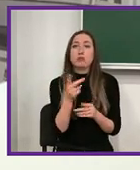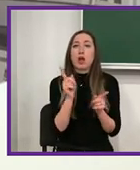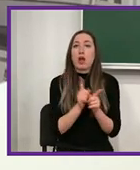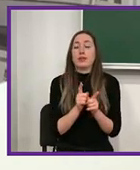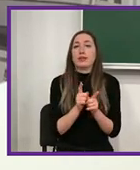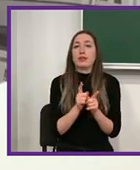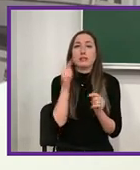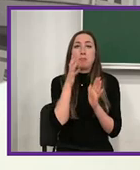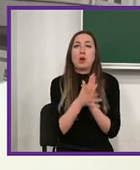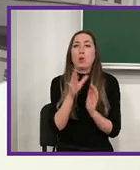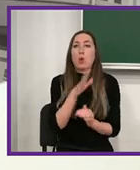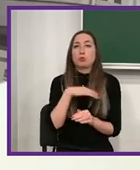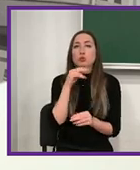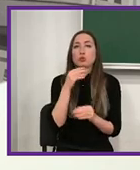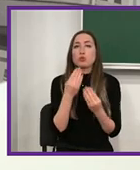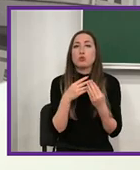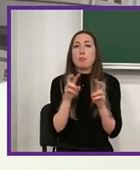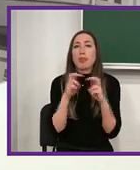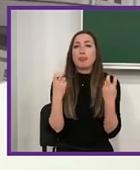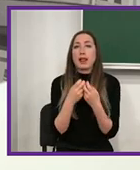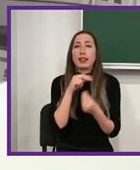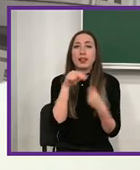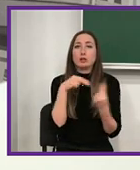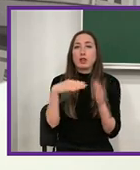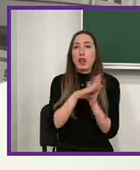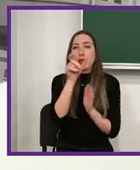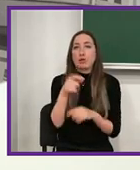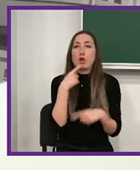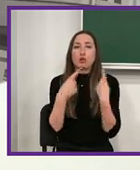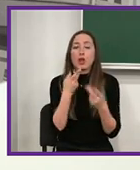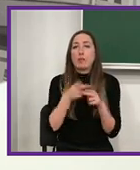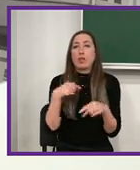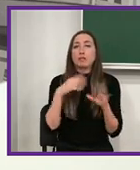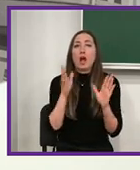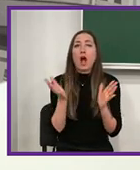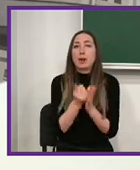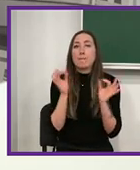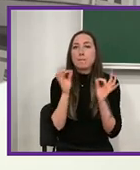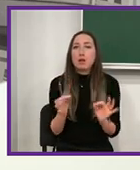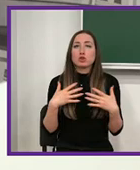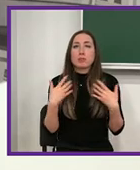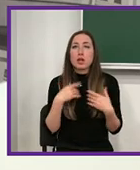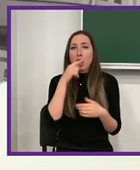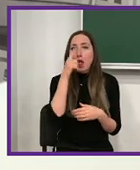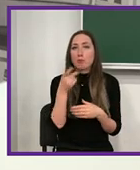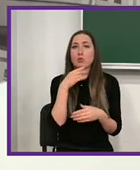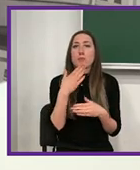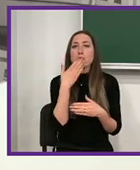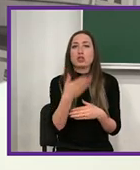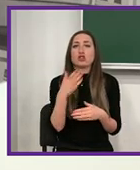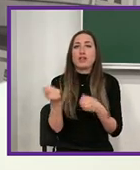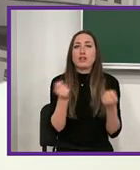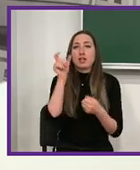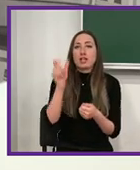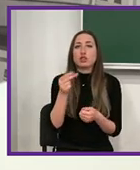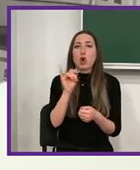I hope it will also help you to perceive and also understand what the panelists are going to speak. And therefore, I